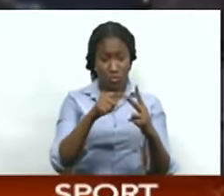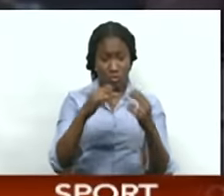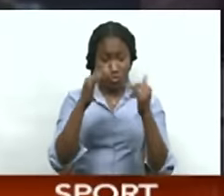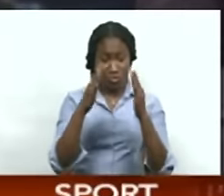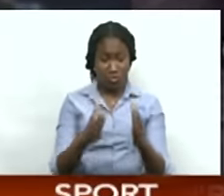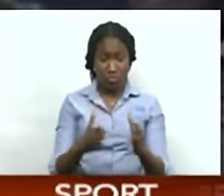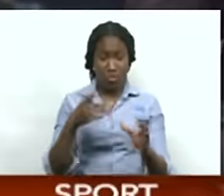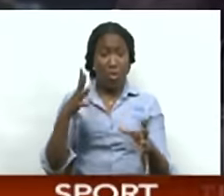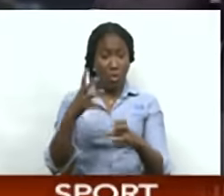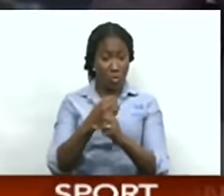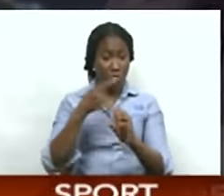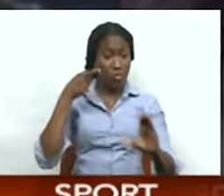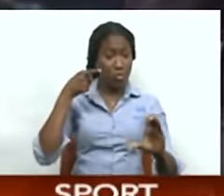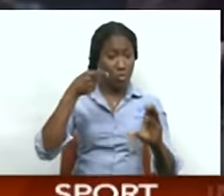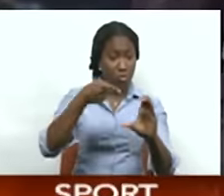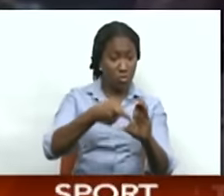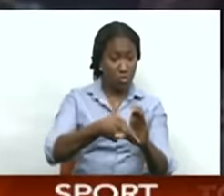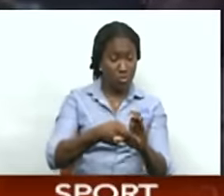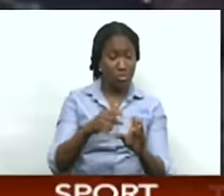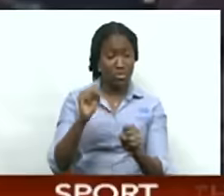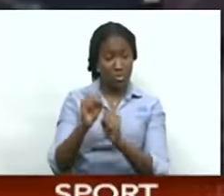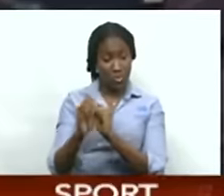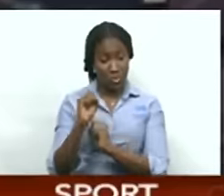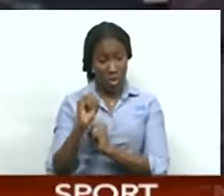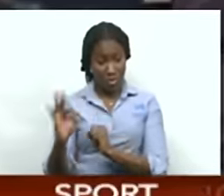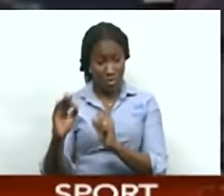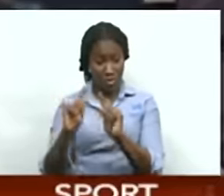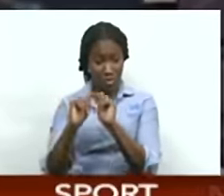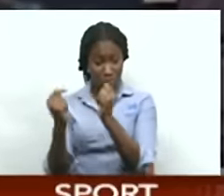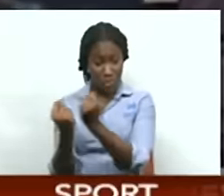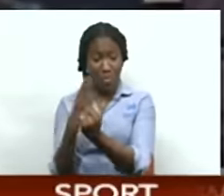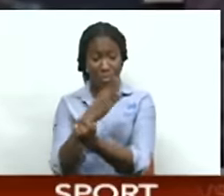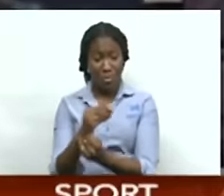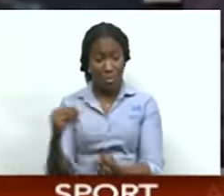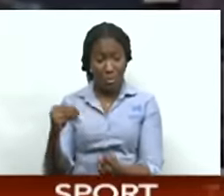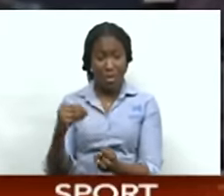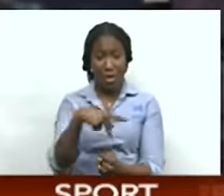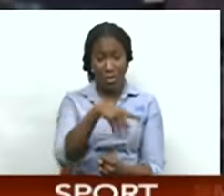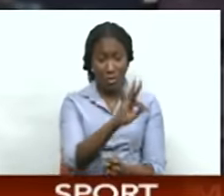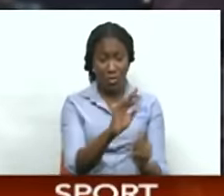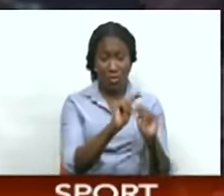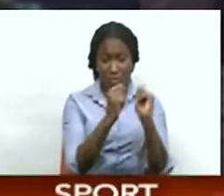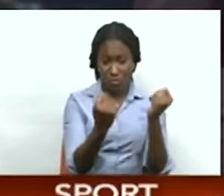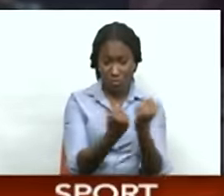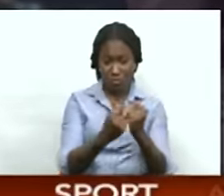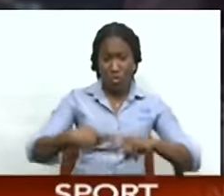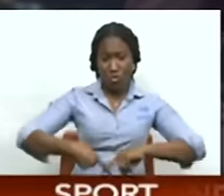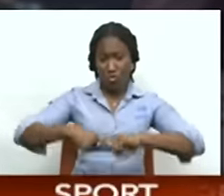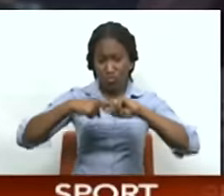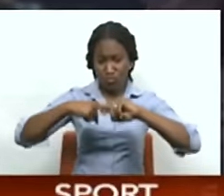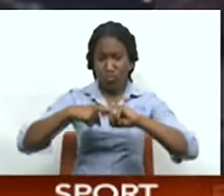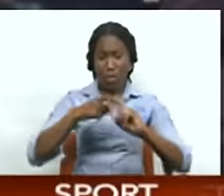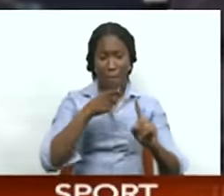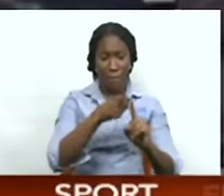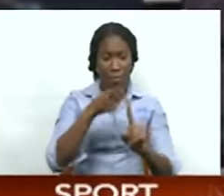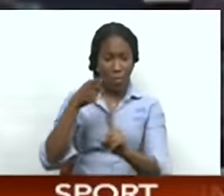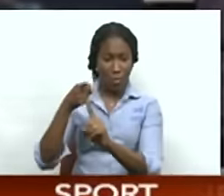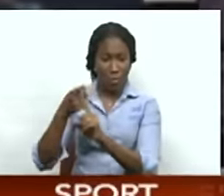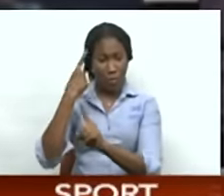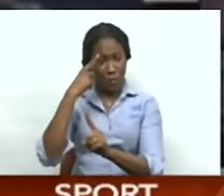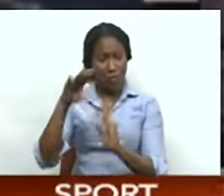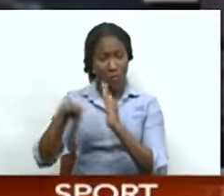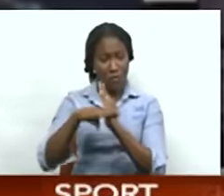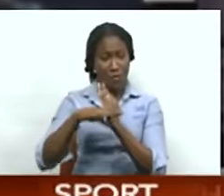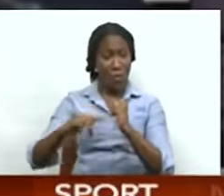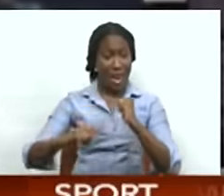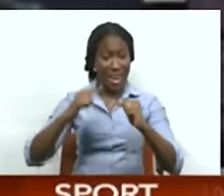Club Sandu and Heritage Point Fortin Civic Center shared the points in week 8 of the Trinidad and Tobago Football League this afternoon. Defence